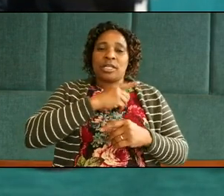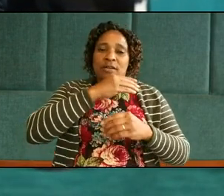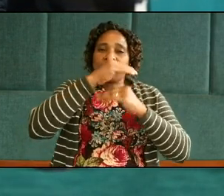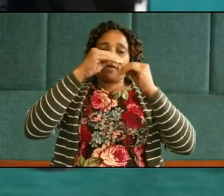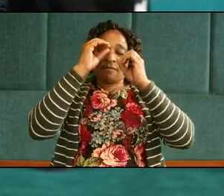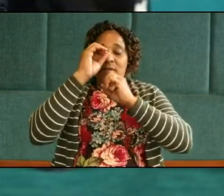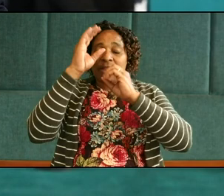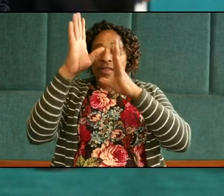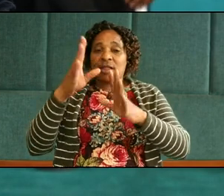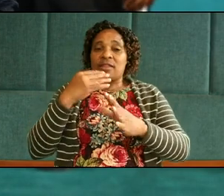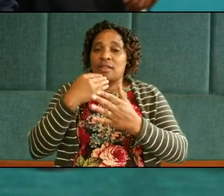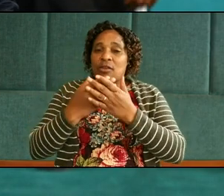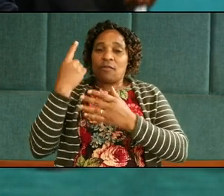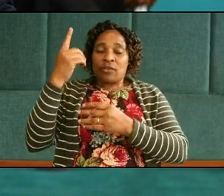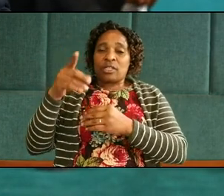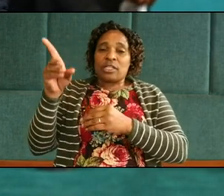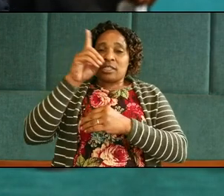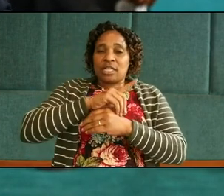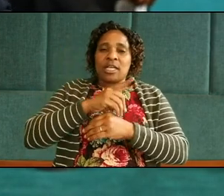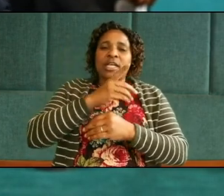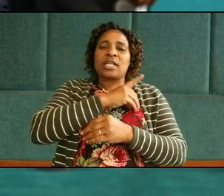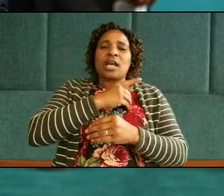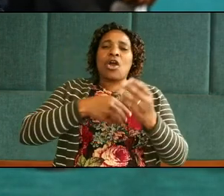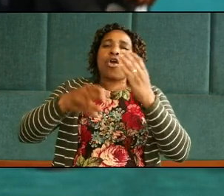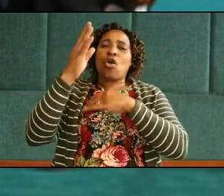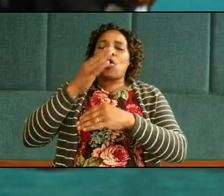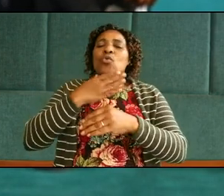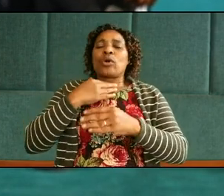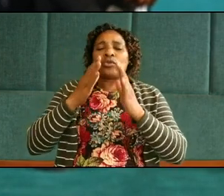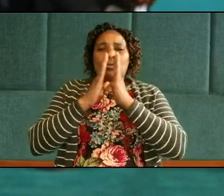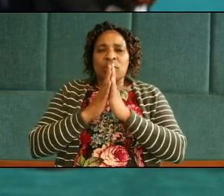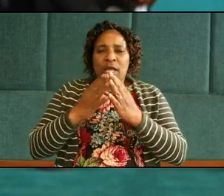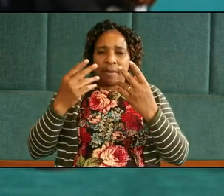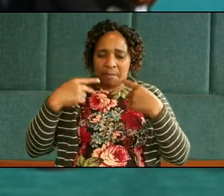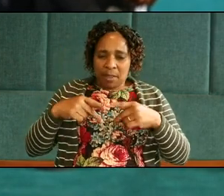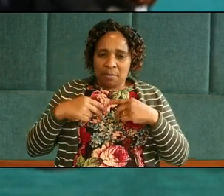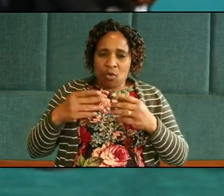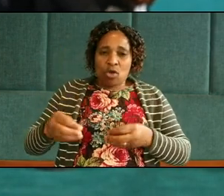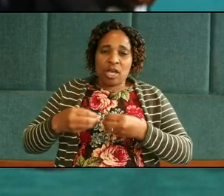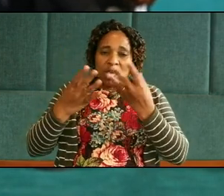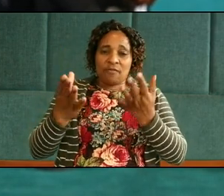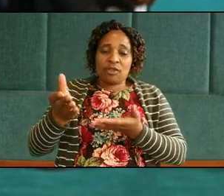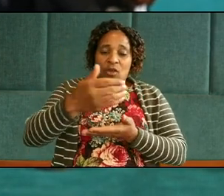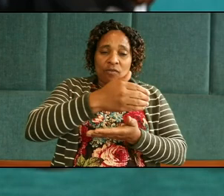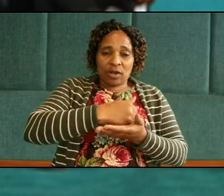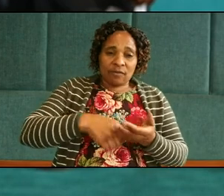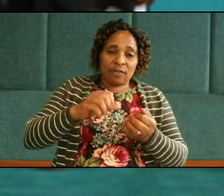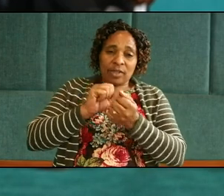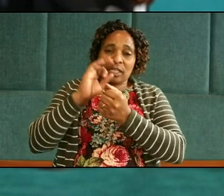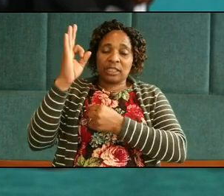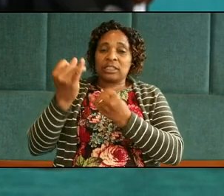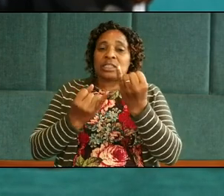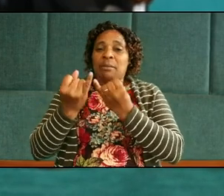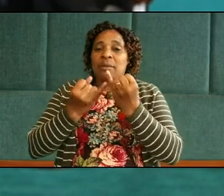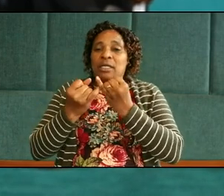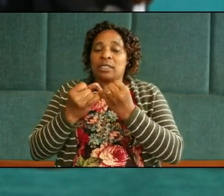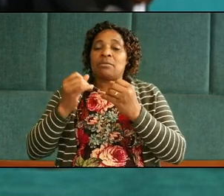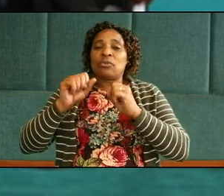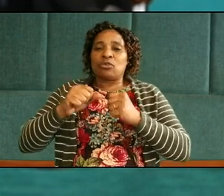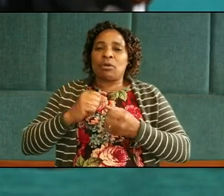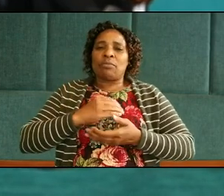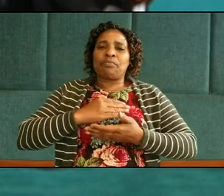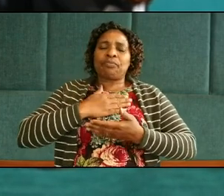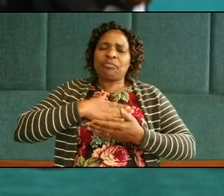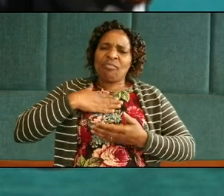Father, we thank you for this day. Dear God, we'd like to pray that as people give offering towards the 13th Sabbath, that you may please help